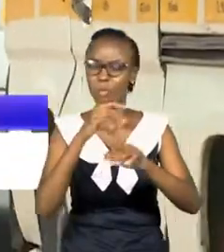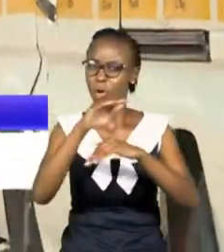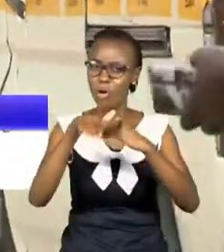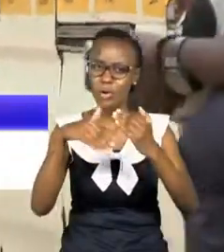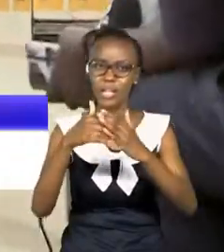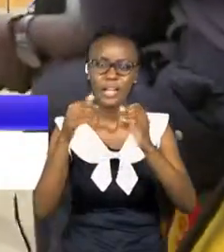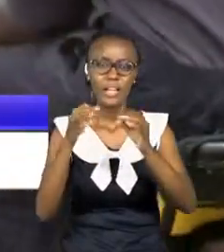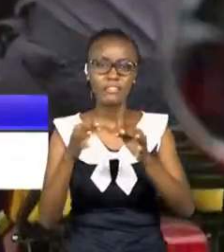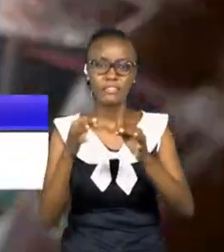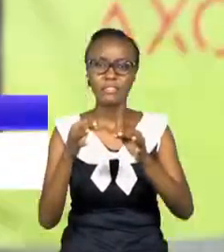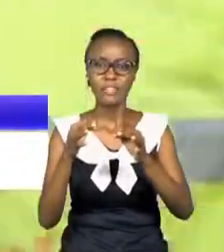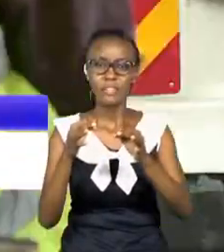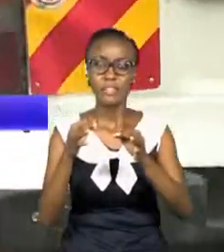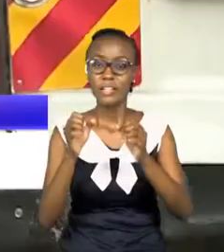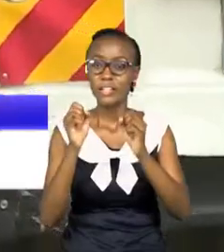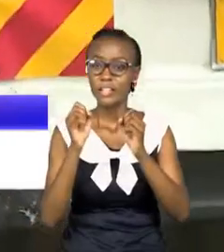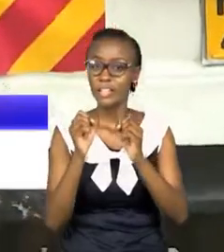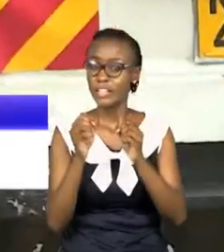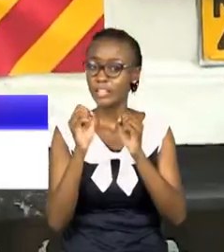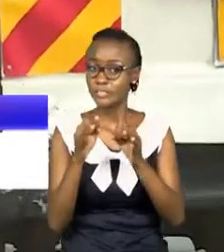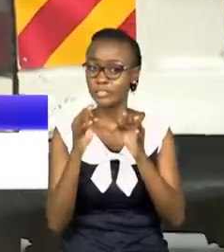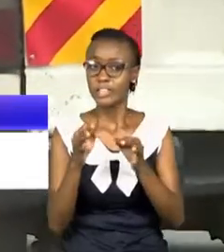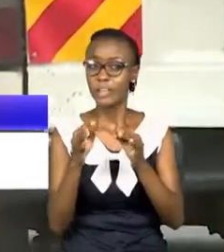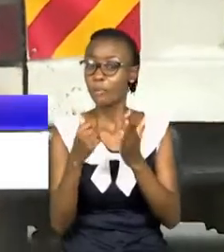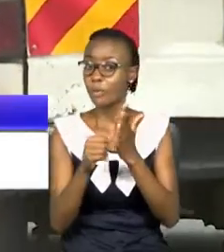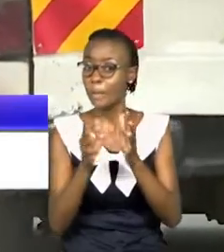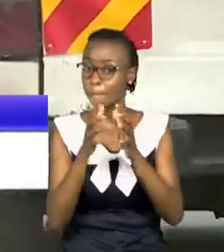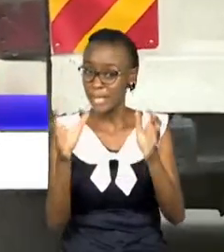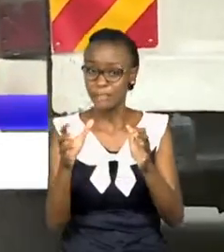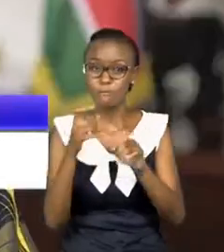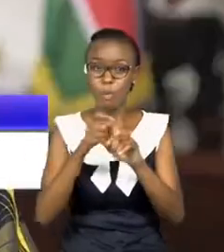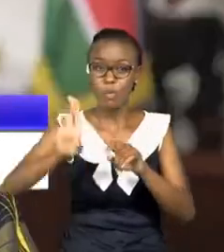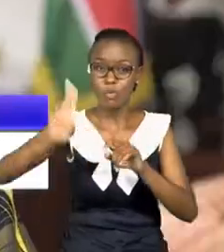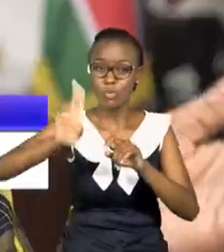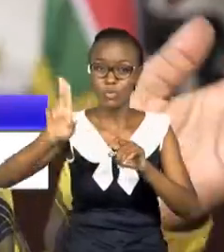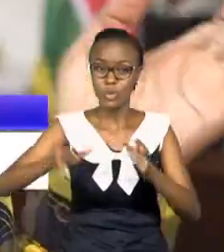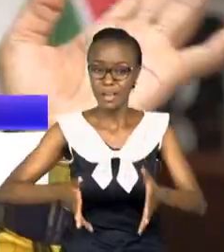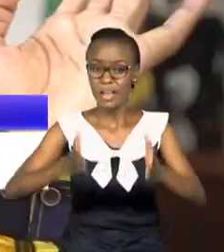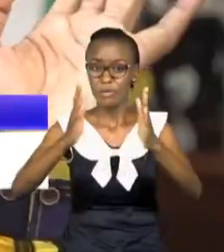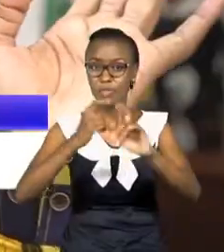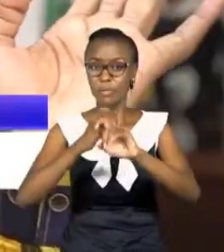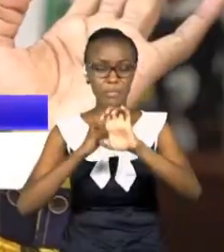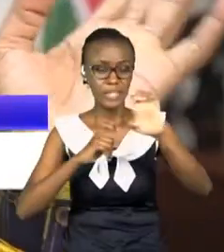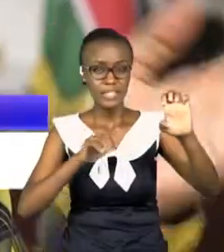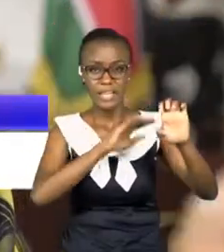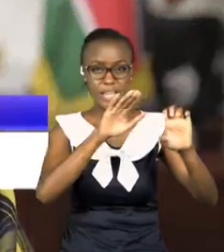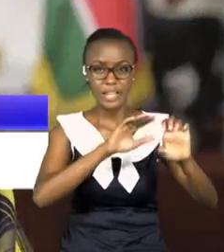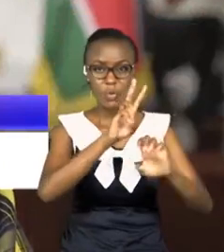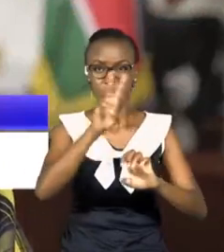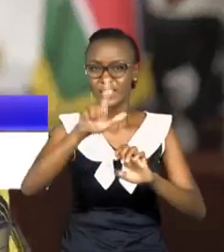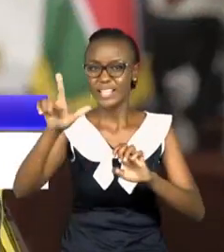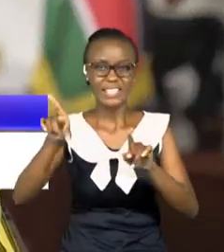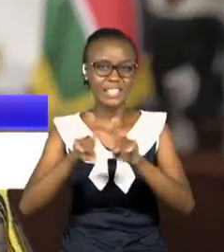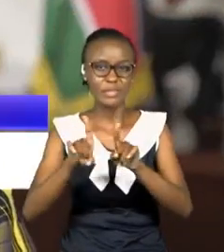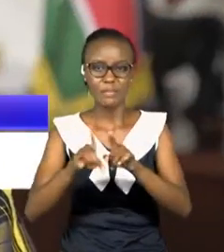do will be influenced by traffic ahead of you that is touching Uhuru Highway. Yes. And as we come from the east, it's the same thing. From Westlands, it's the same